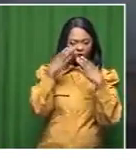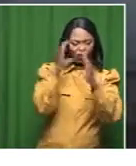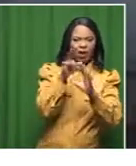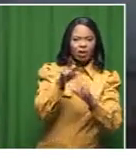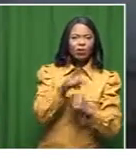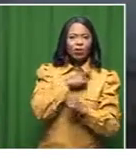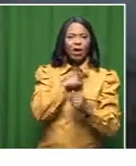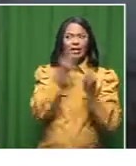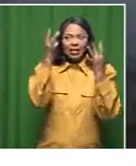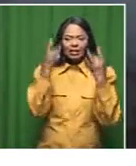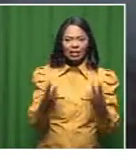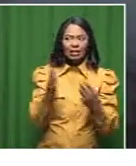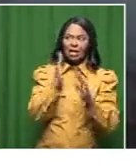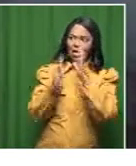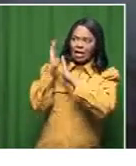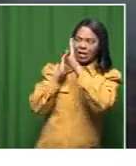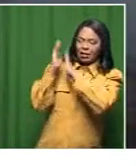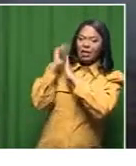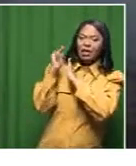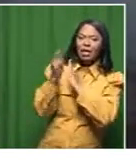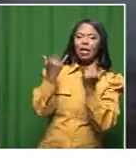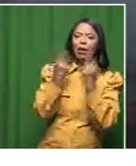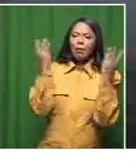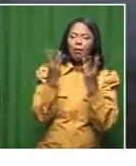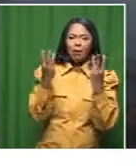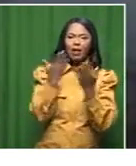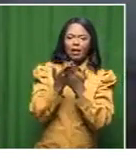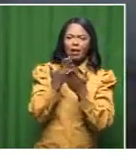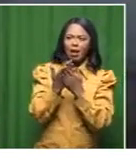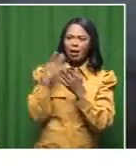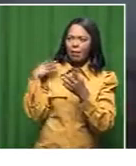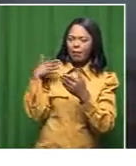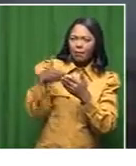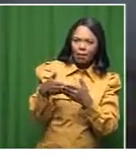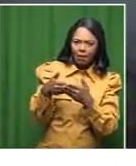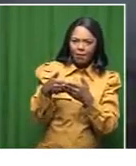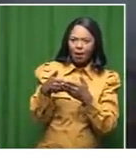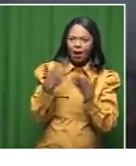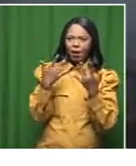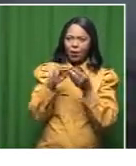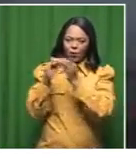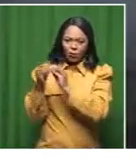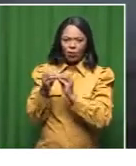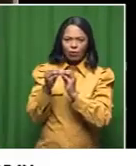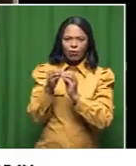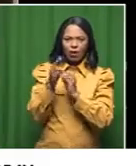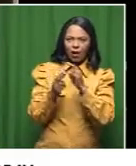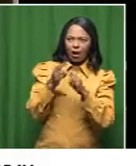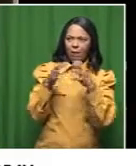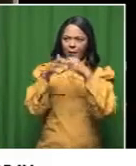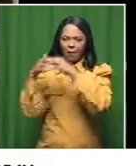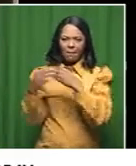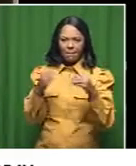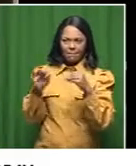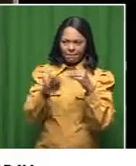these statistics are histories and people who can help guide what this revitalization should look like. So you also